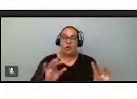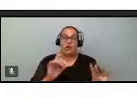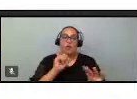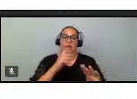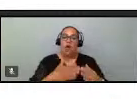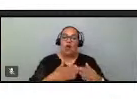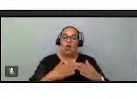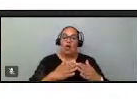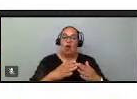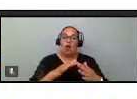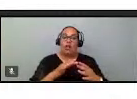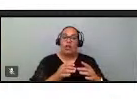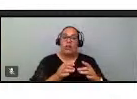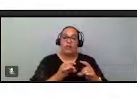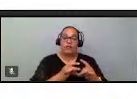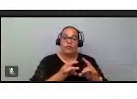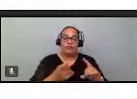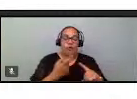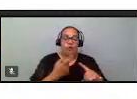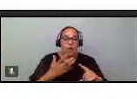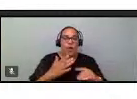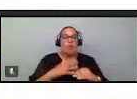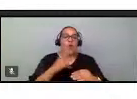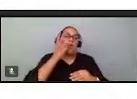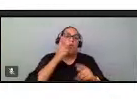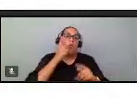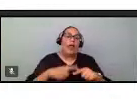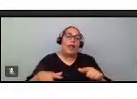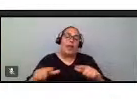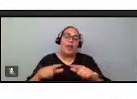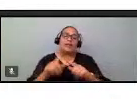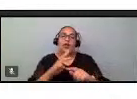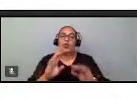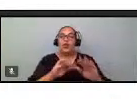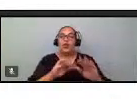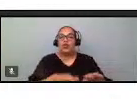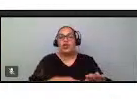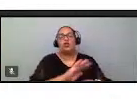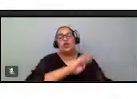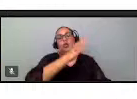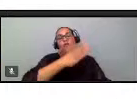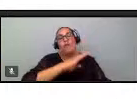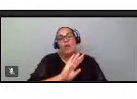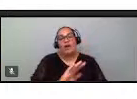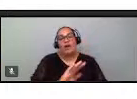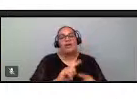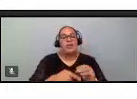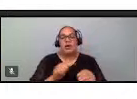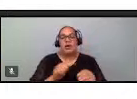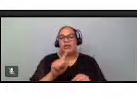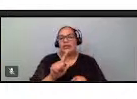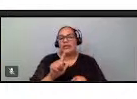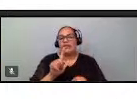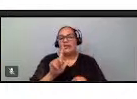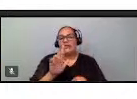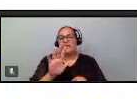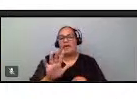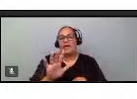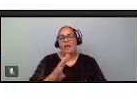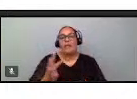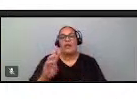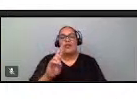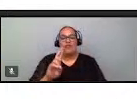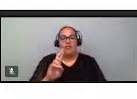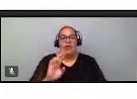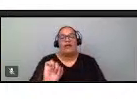cargo originates mostly in winands but also West Coast and overberg is about a 75 billion Rand